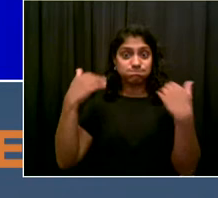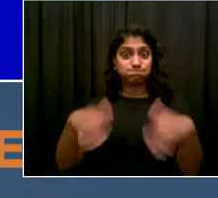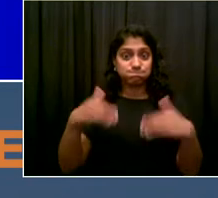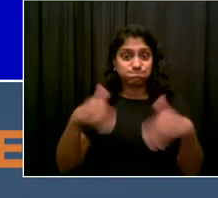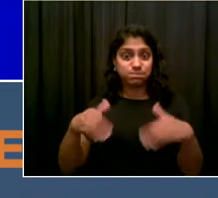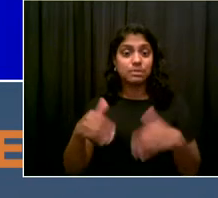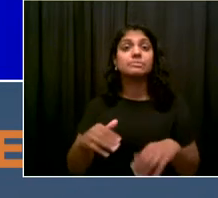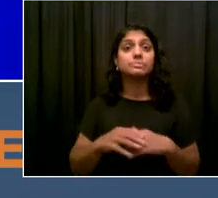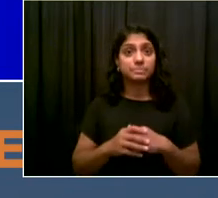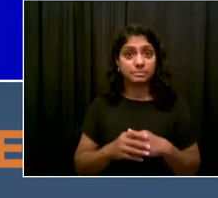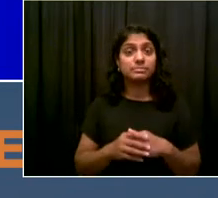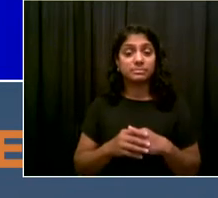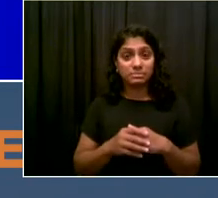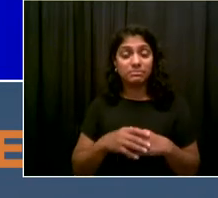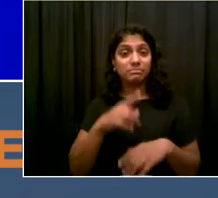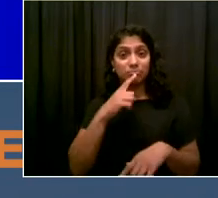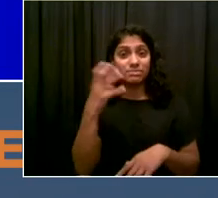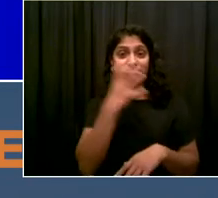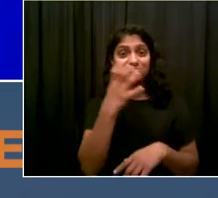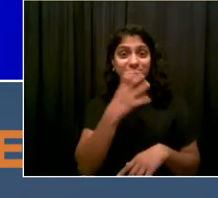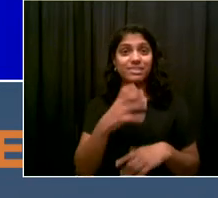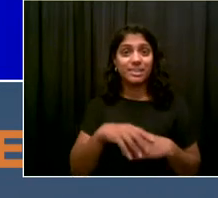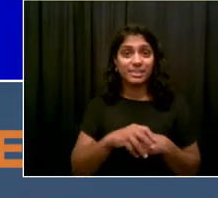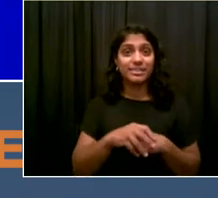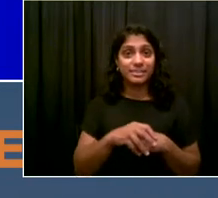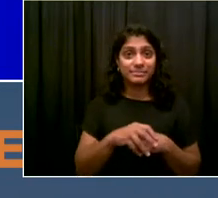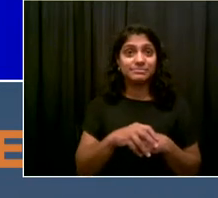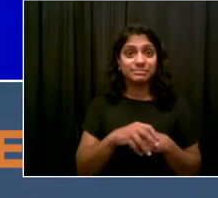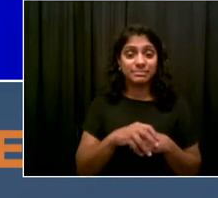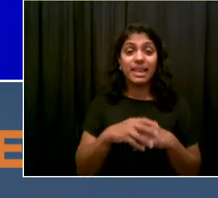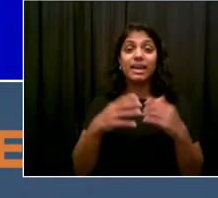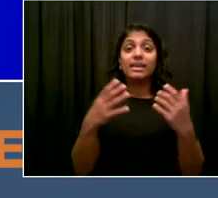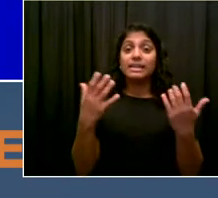voting's over, but now the counting begins. So obviously,